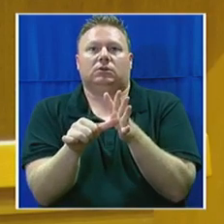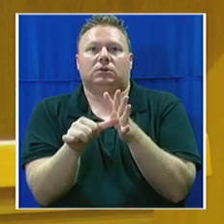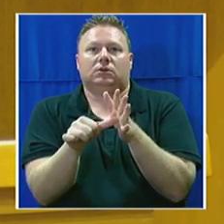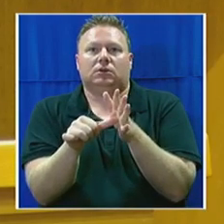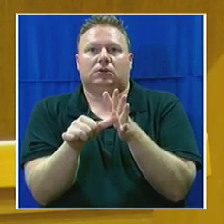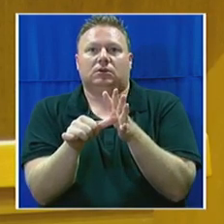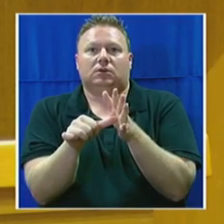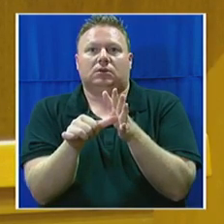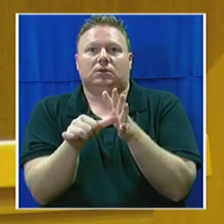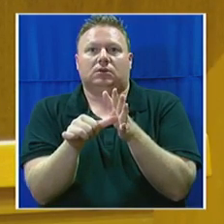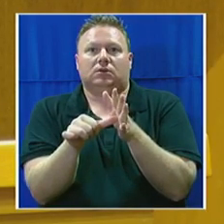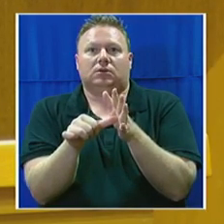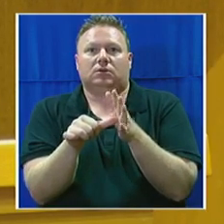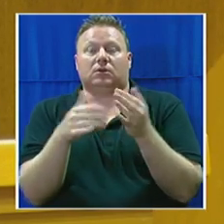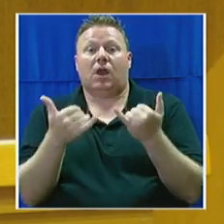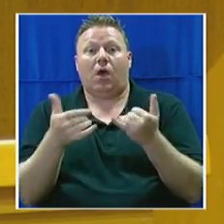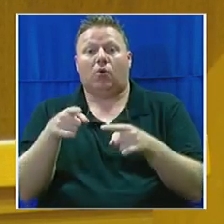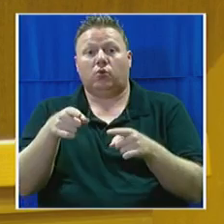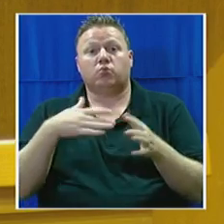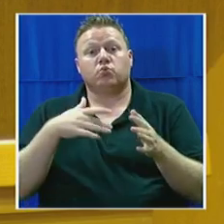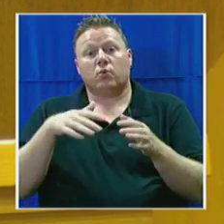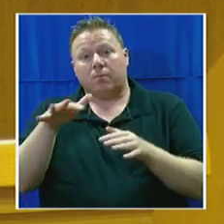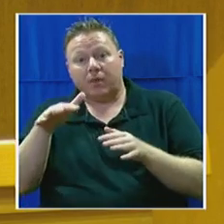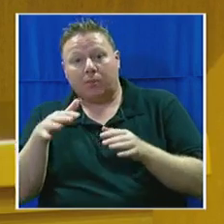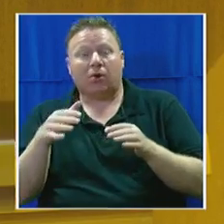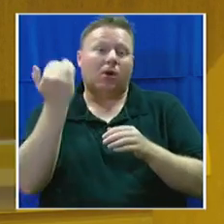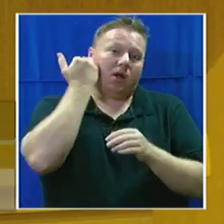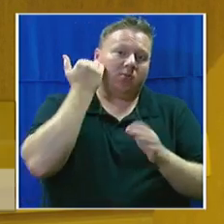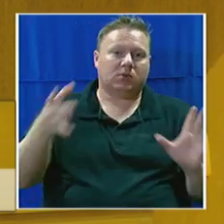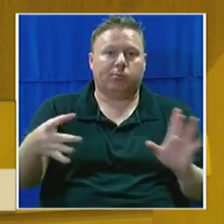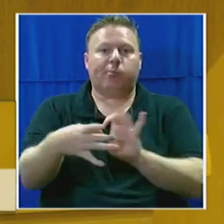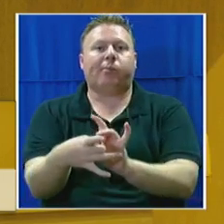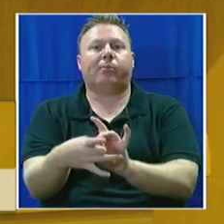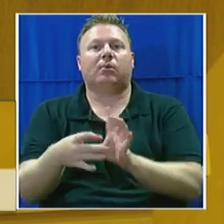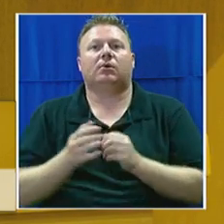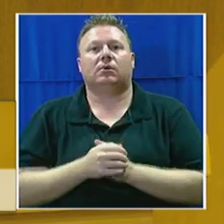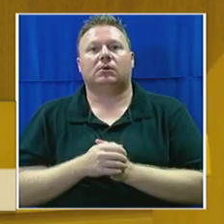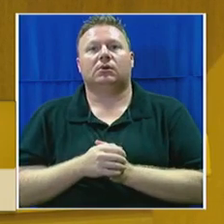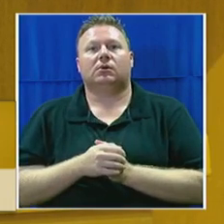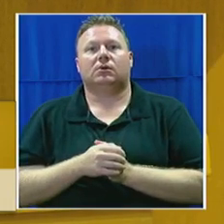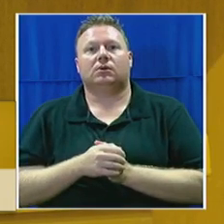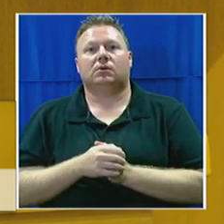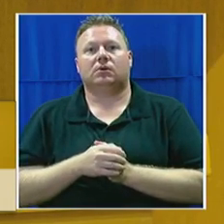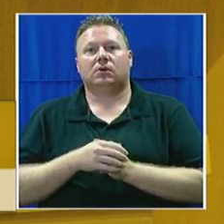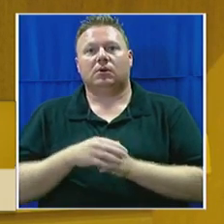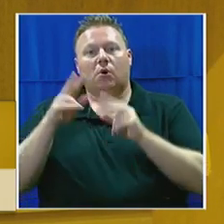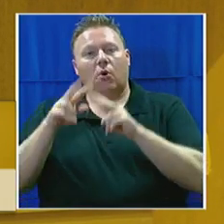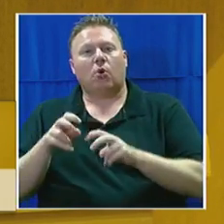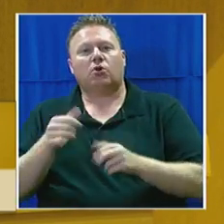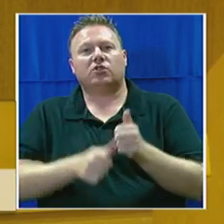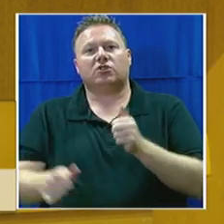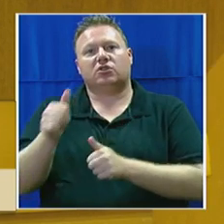where the tire touches the tar. The last report by the Auditor General, Mr. Kim Makwetu, for the financial